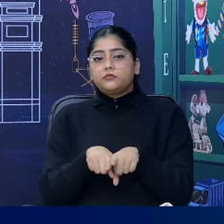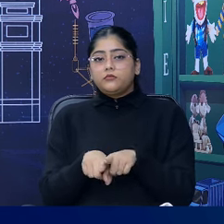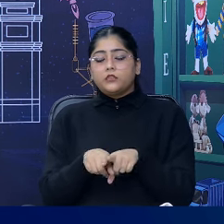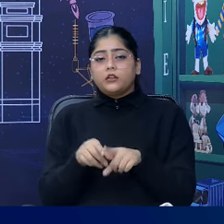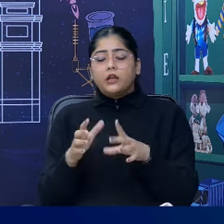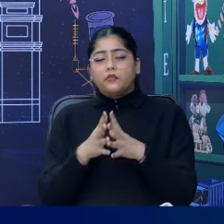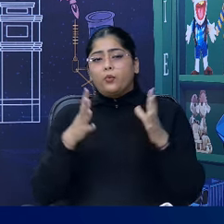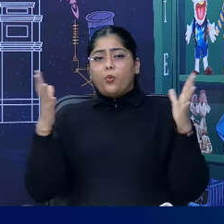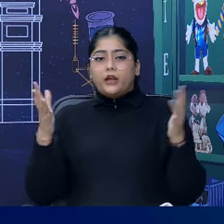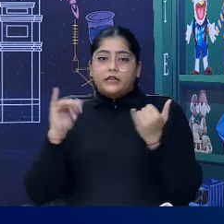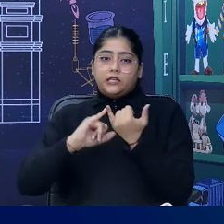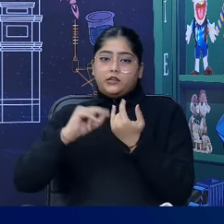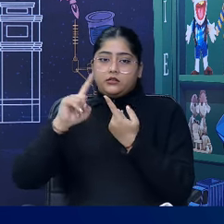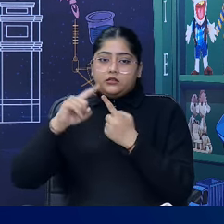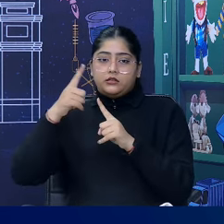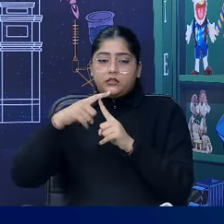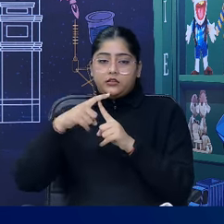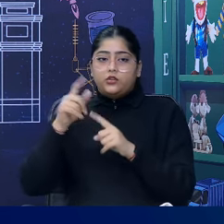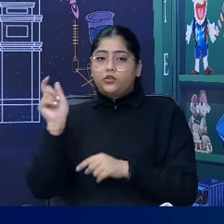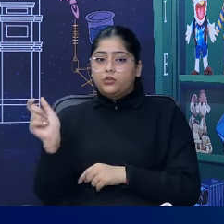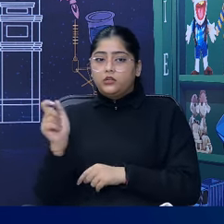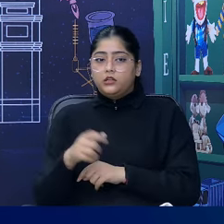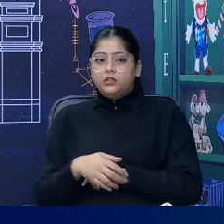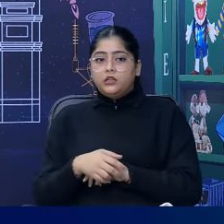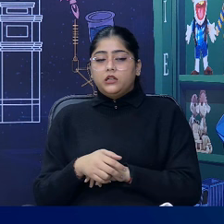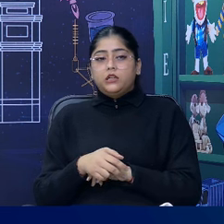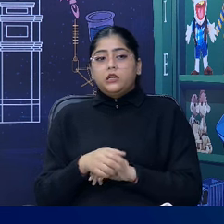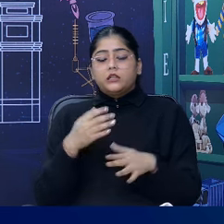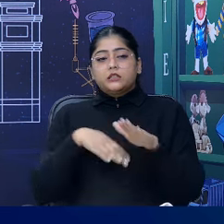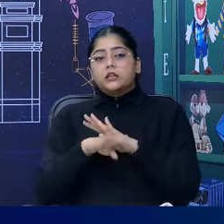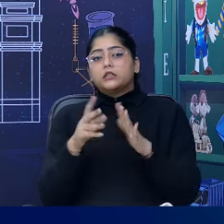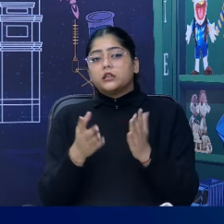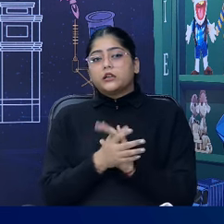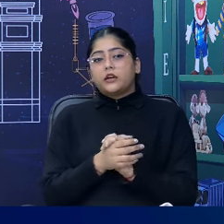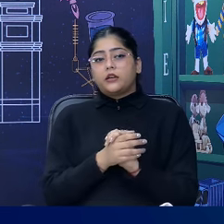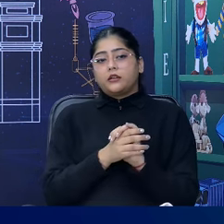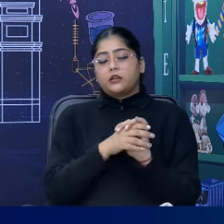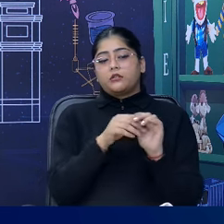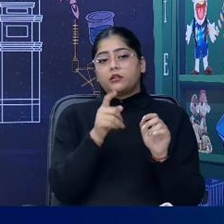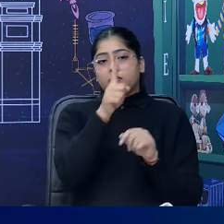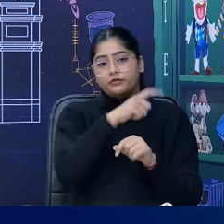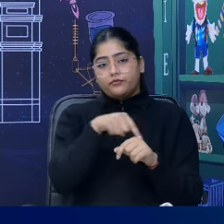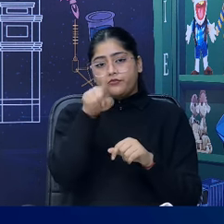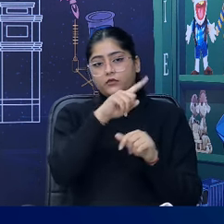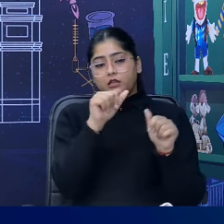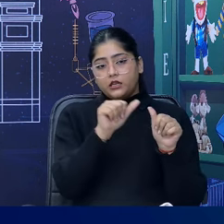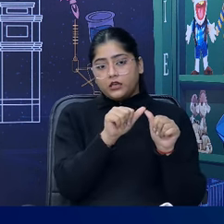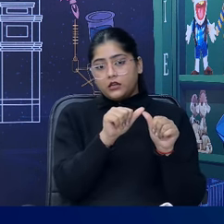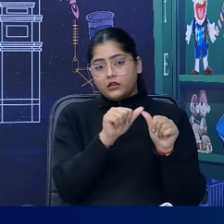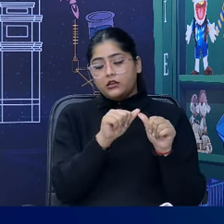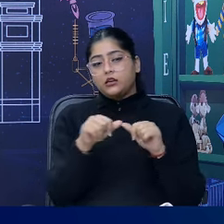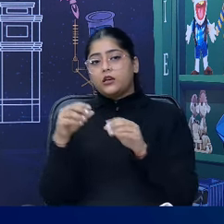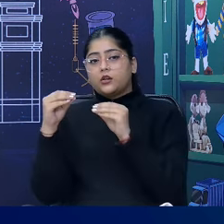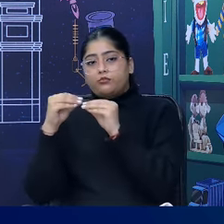widest set. It is universal set, and on this universal set we can just define our sets